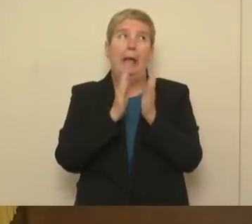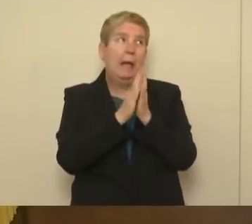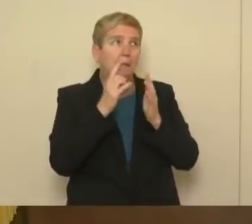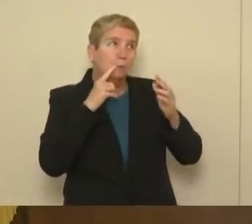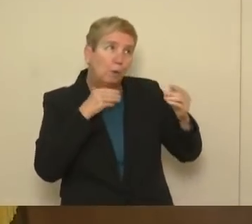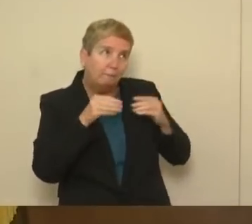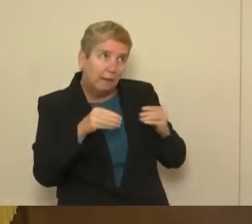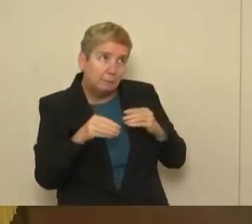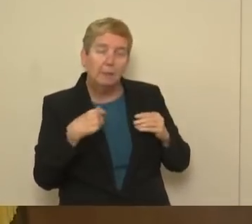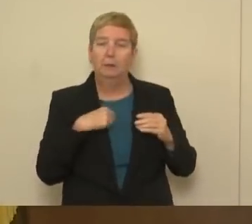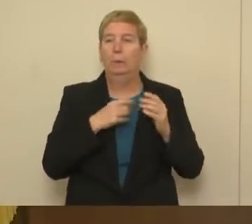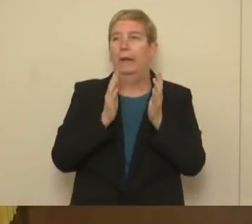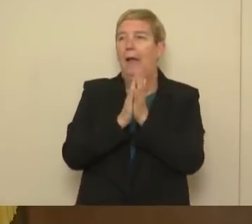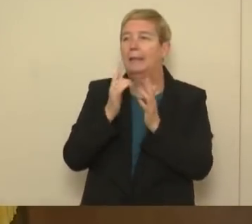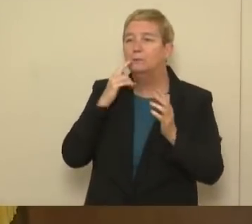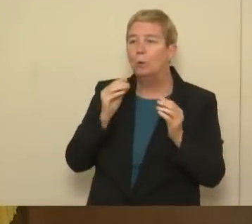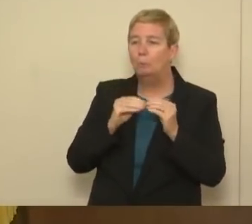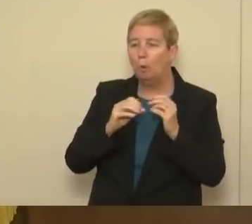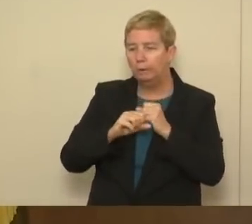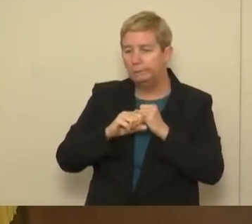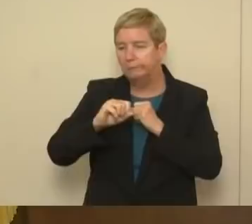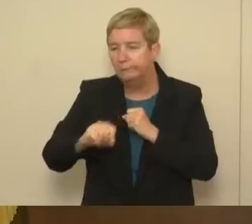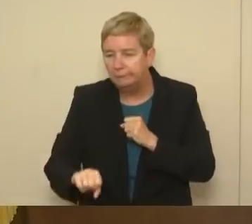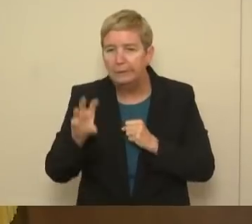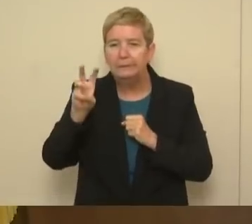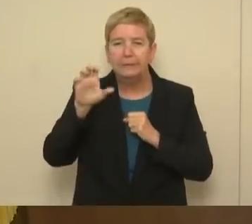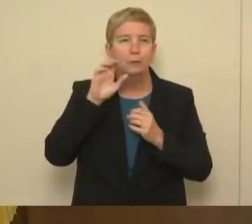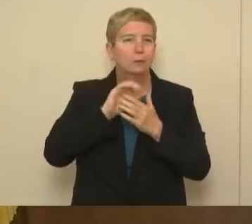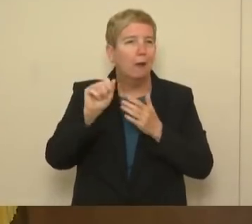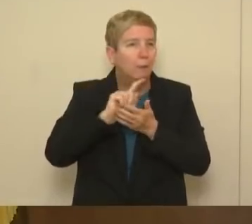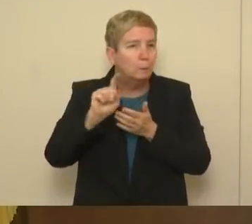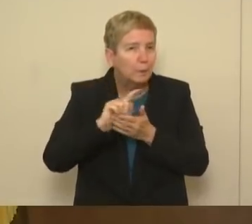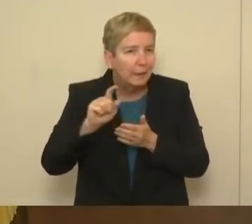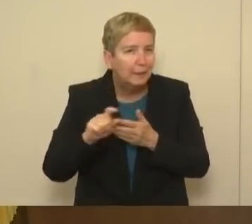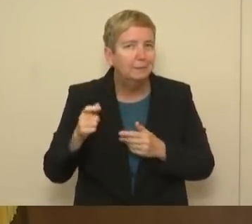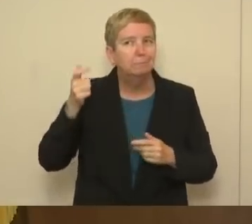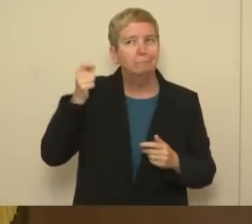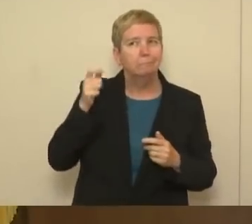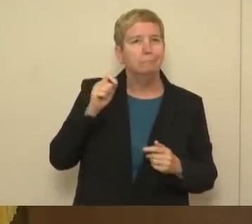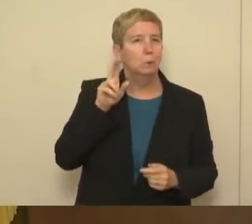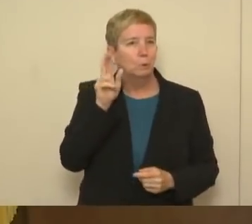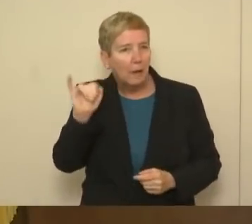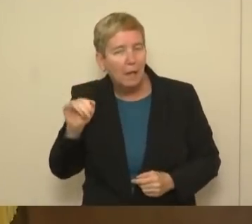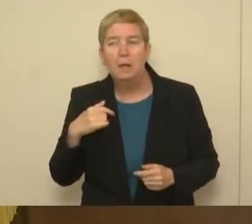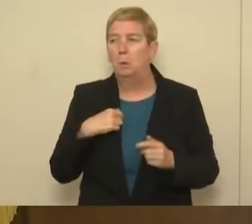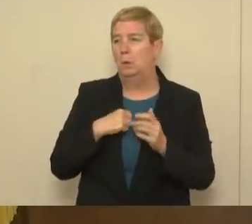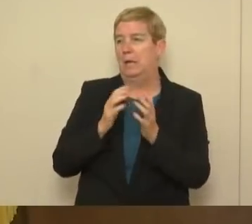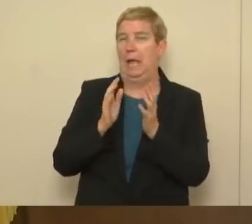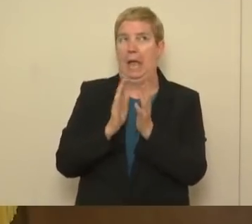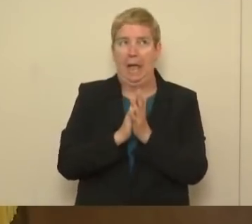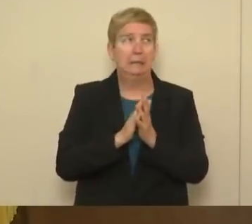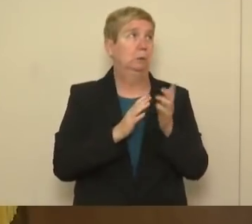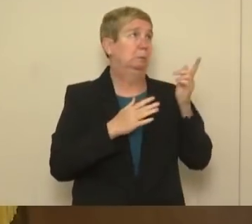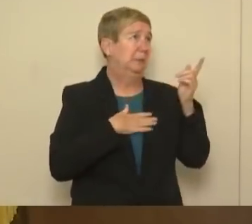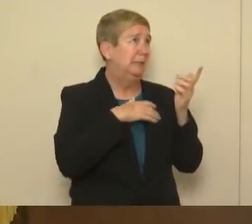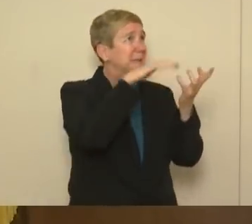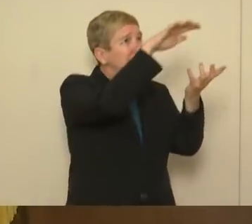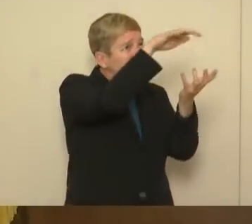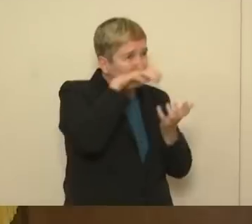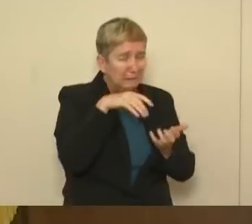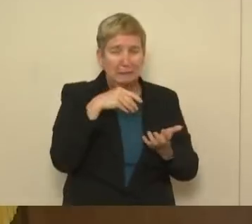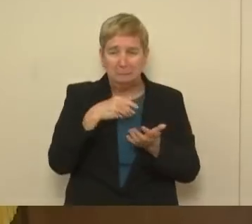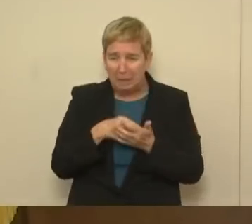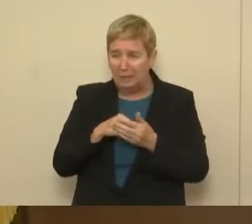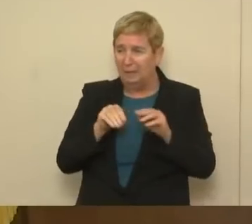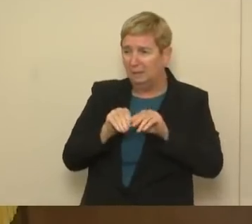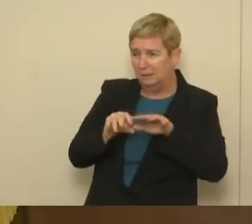we extend unemployment at the $600 level, that we provide enough money to states so that